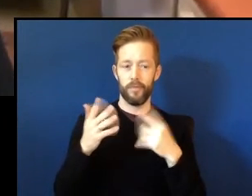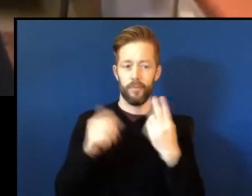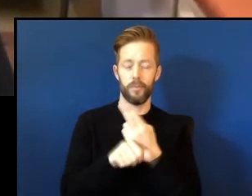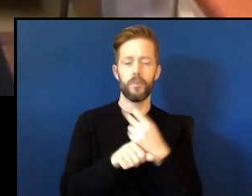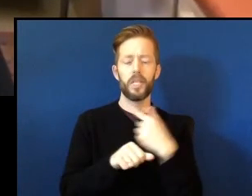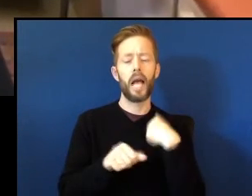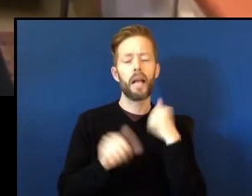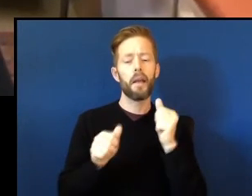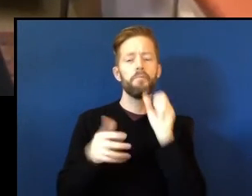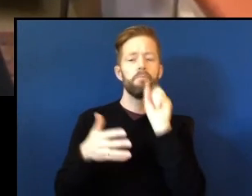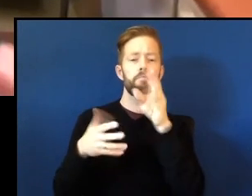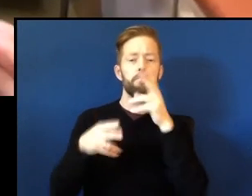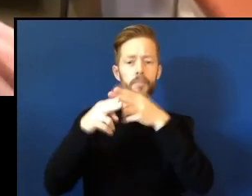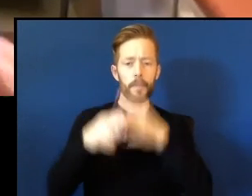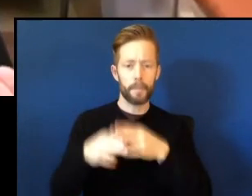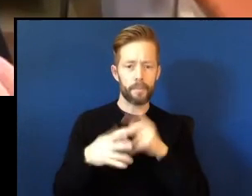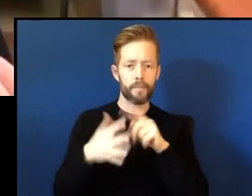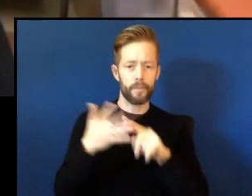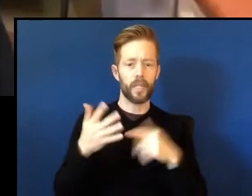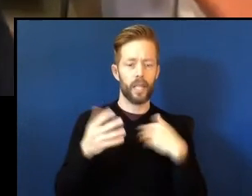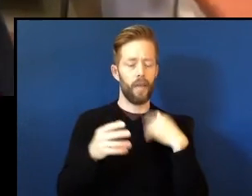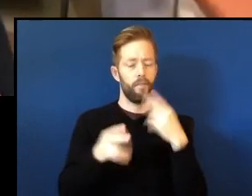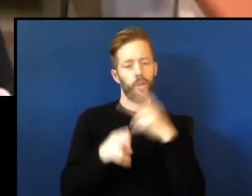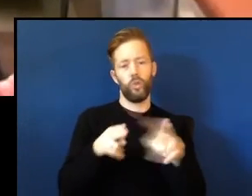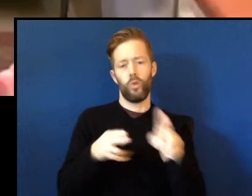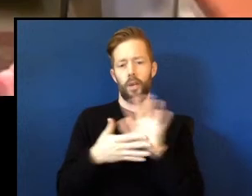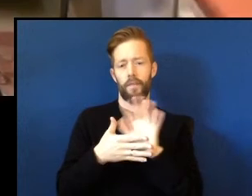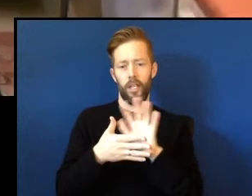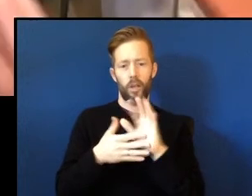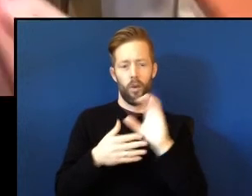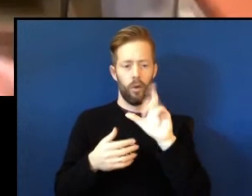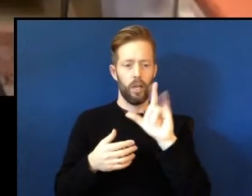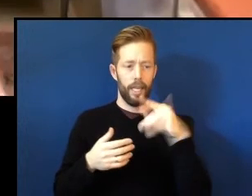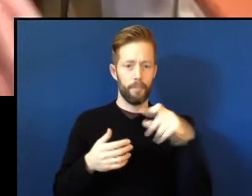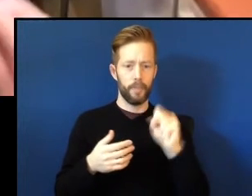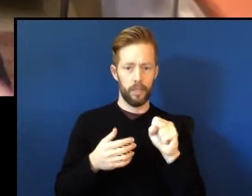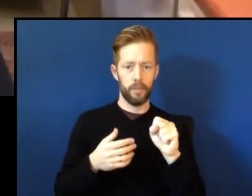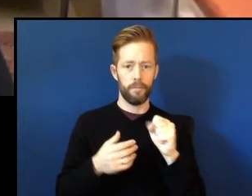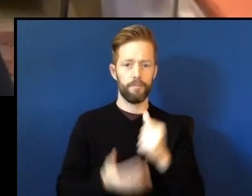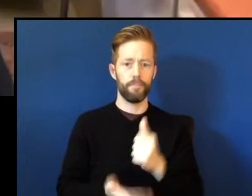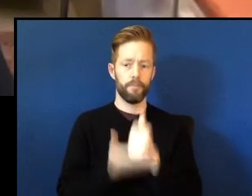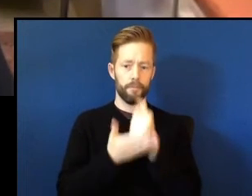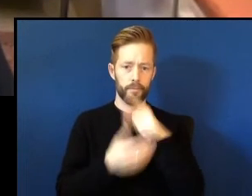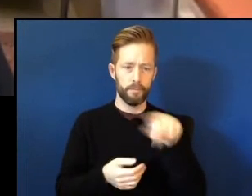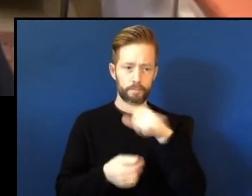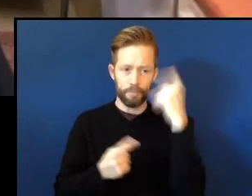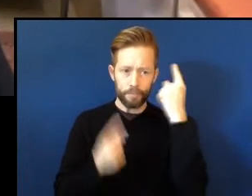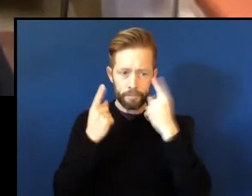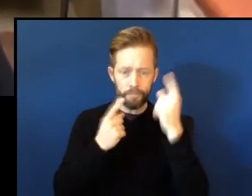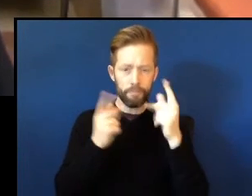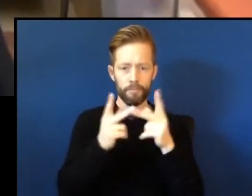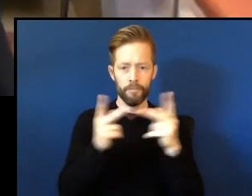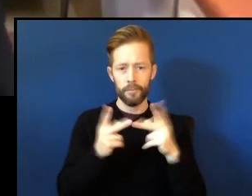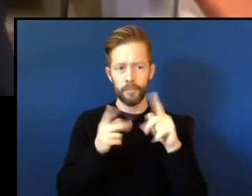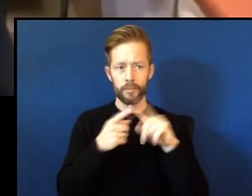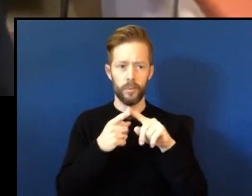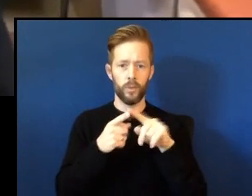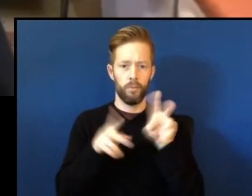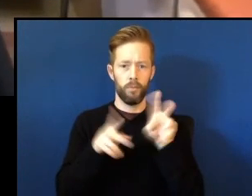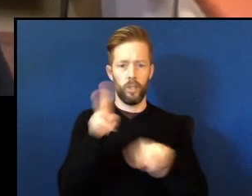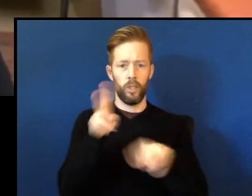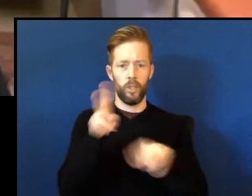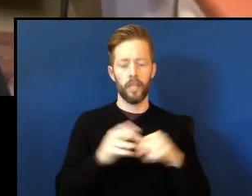a couple that have some nice short video clips that might get you to think about some places to be looking around